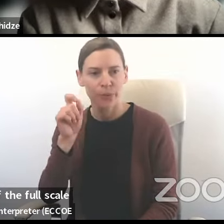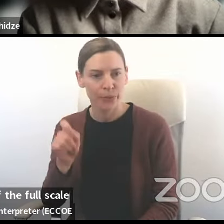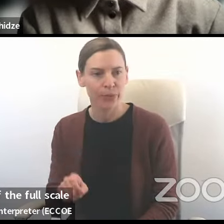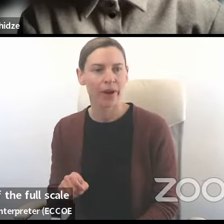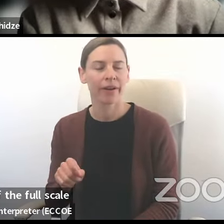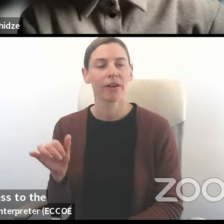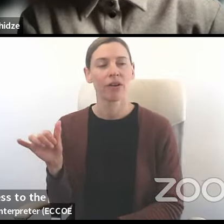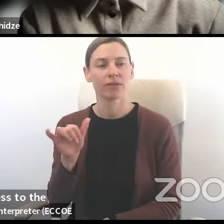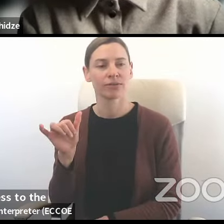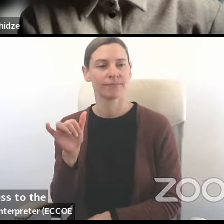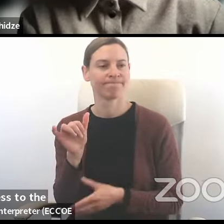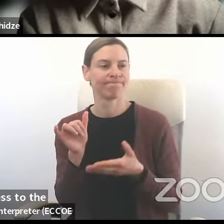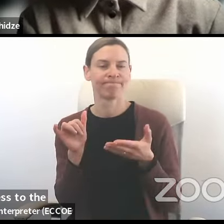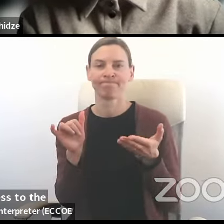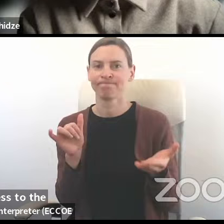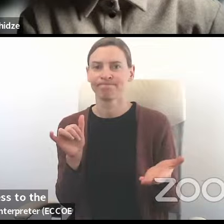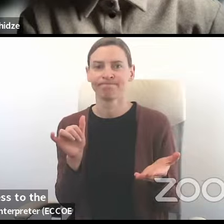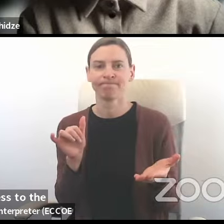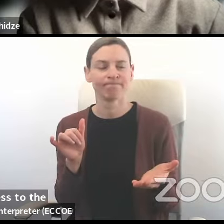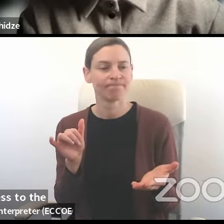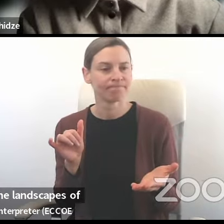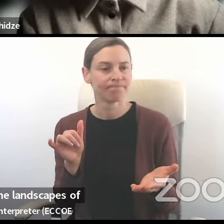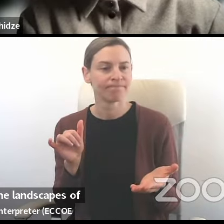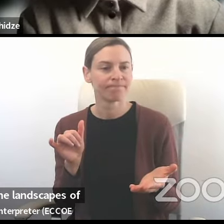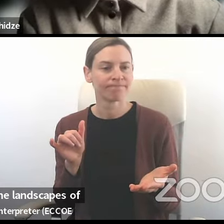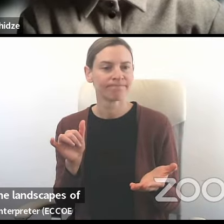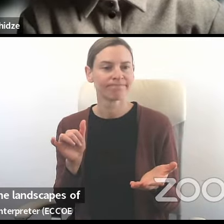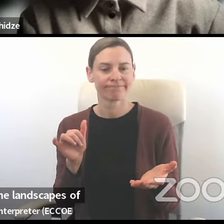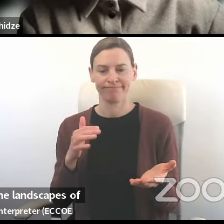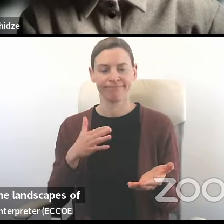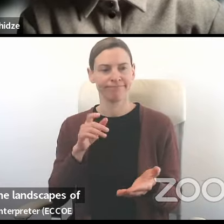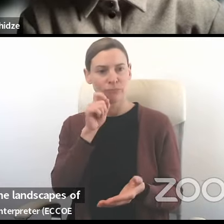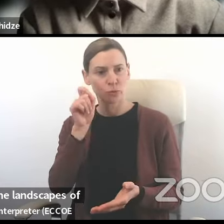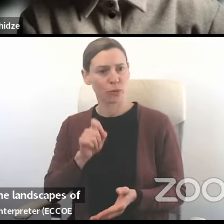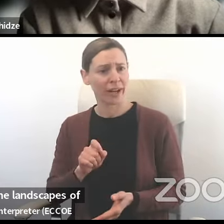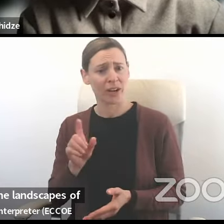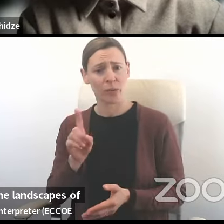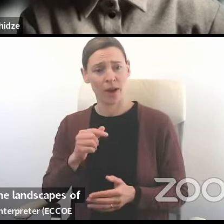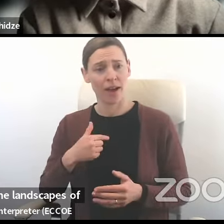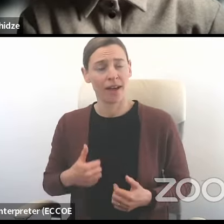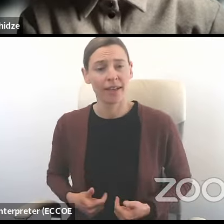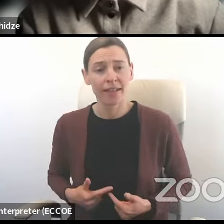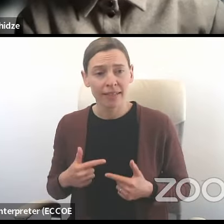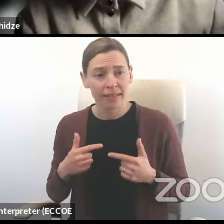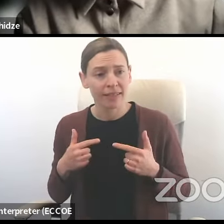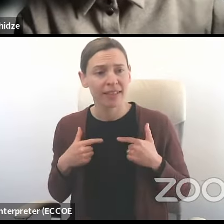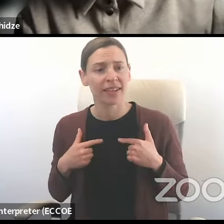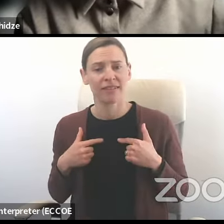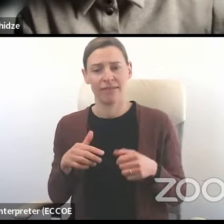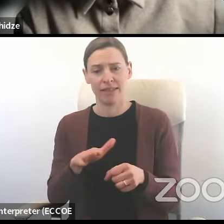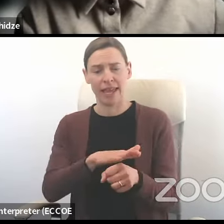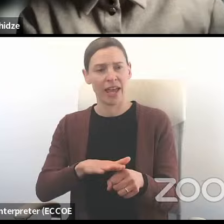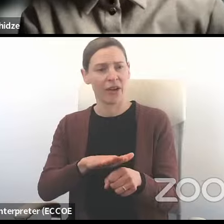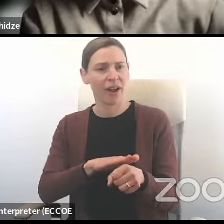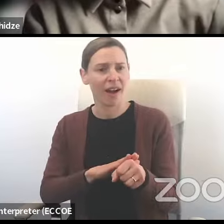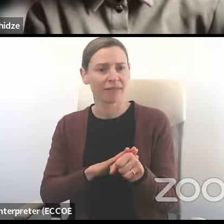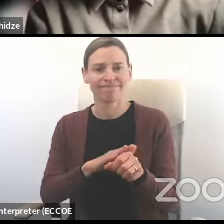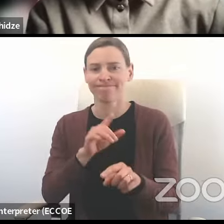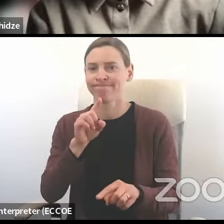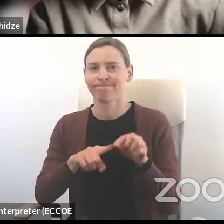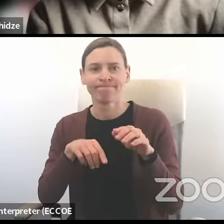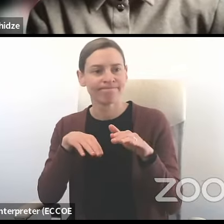the landscapes of my region, of my home country,